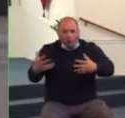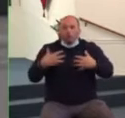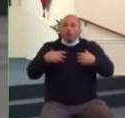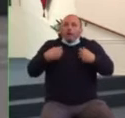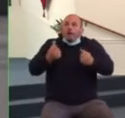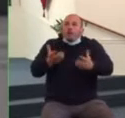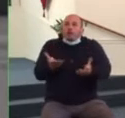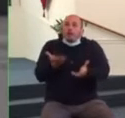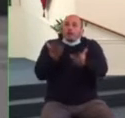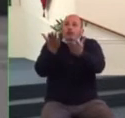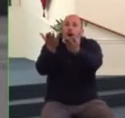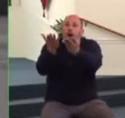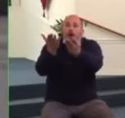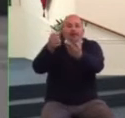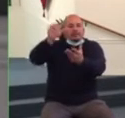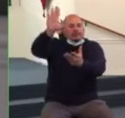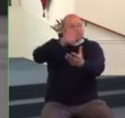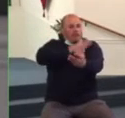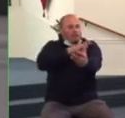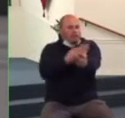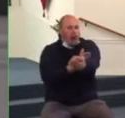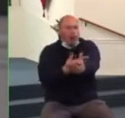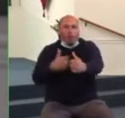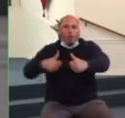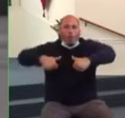that God can work within us.